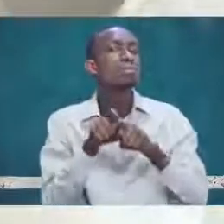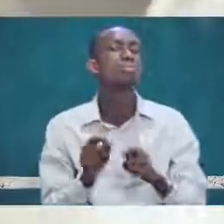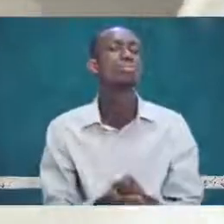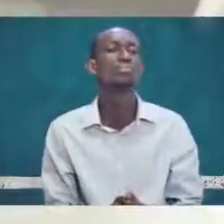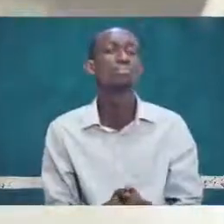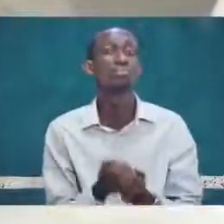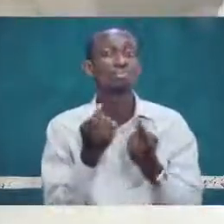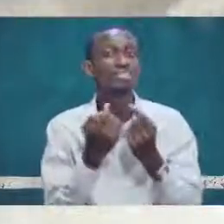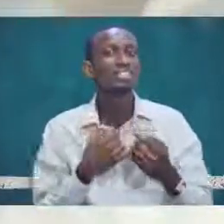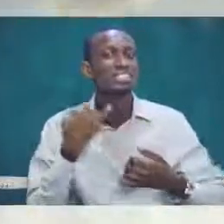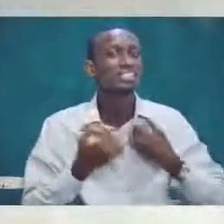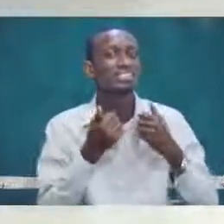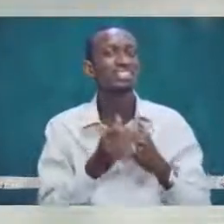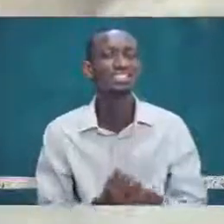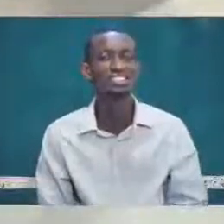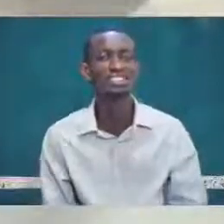Interestingly,